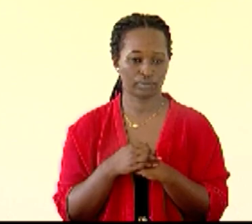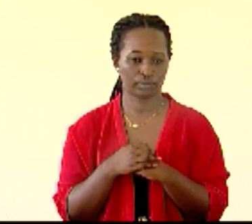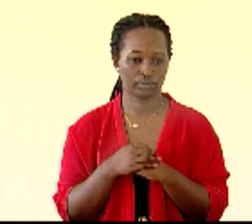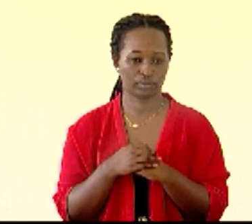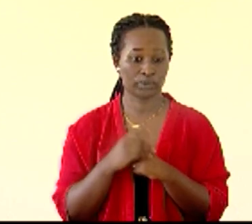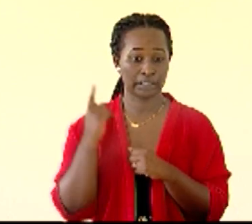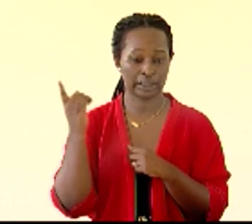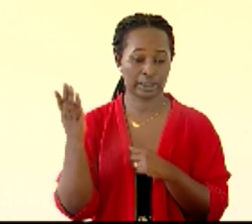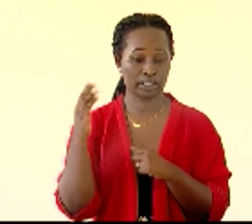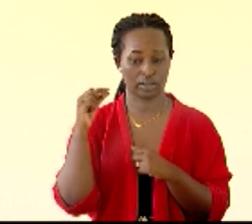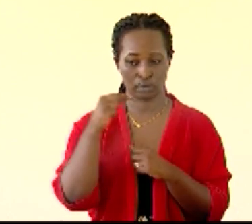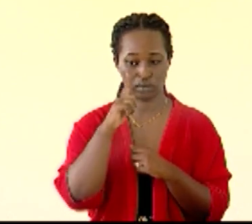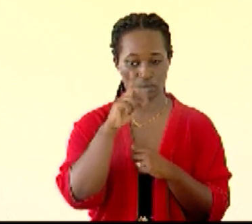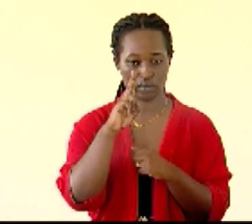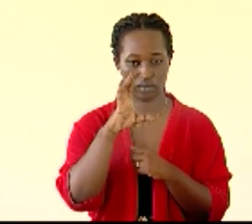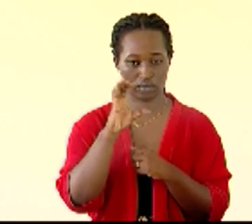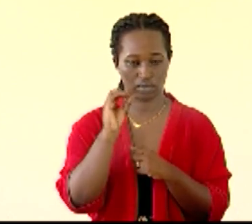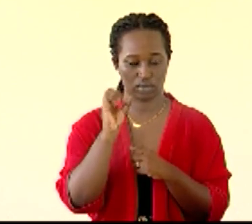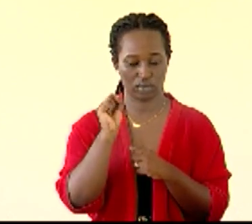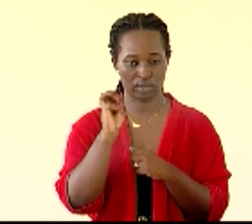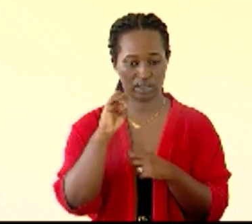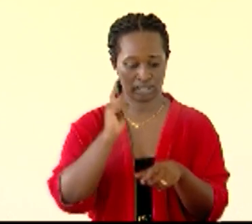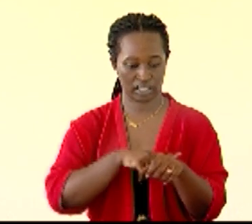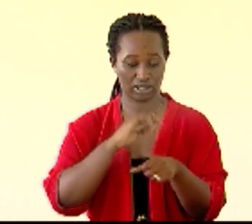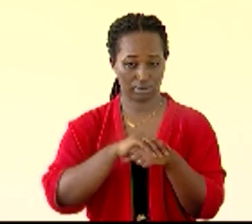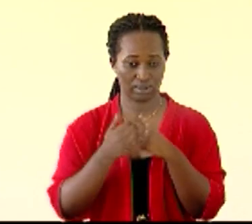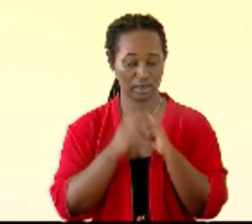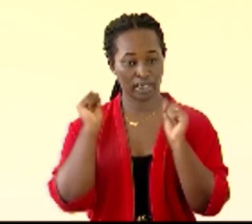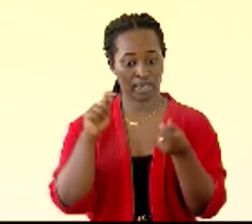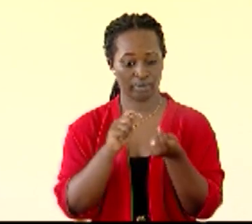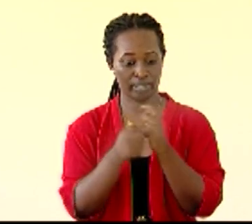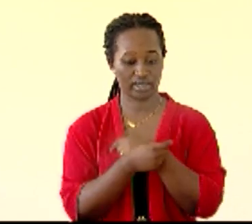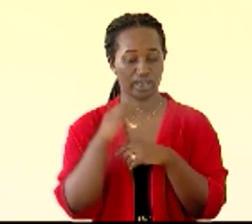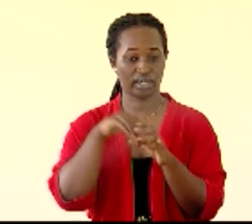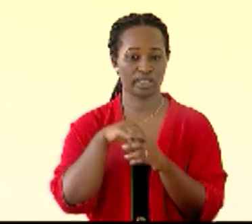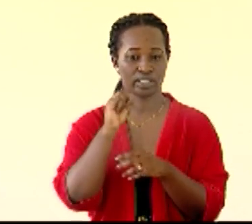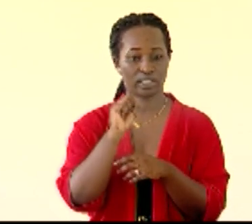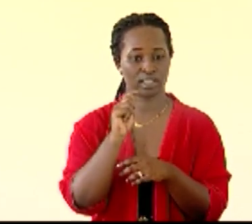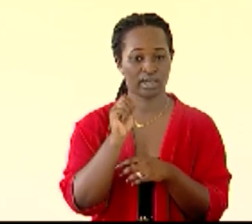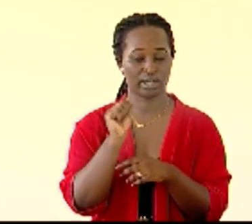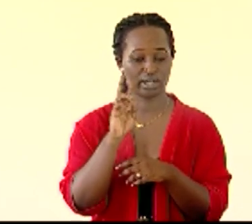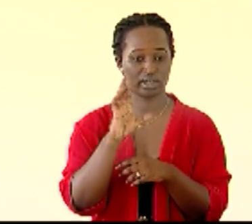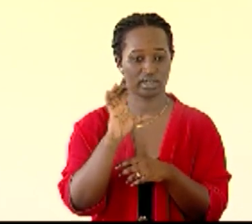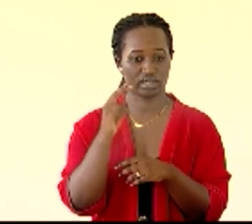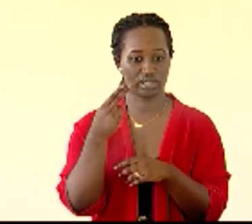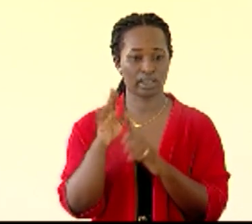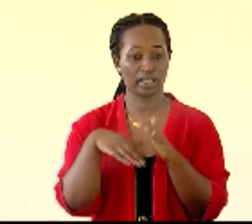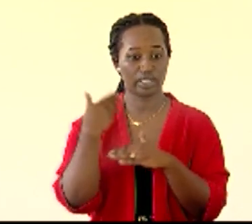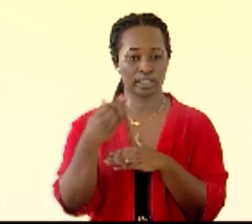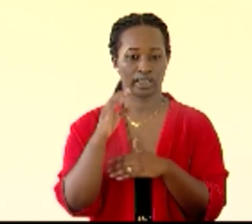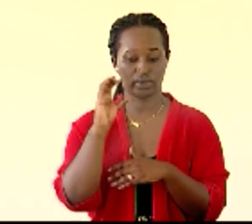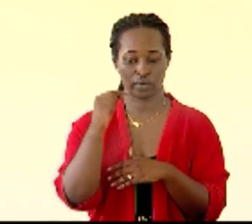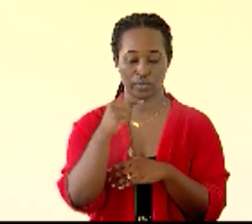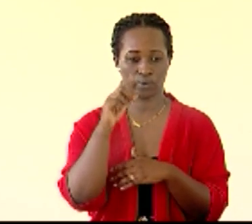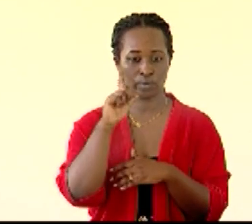this glucose, once produced, can be turned into starch by condensation for storage. The glucose phosphate can